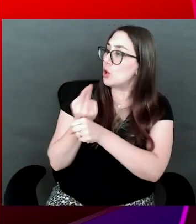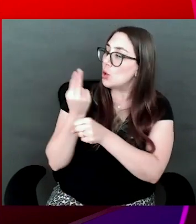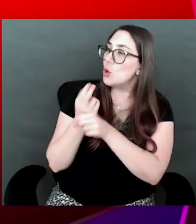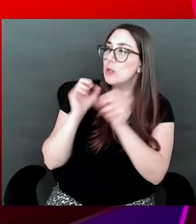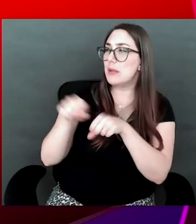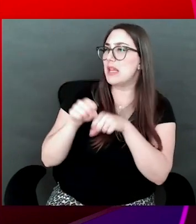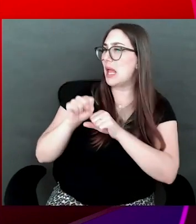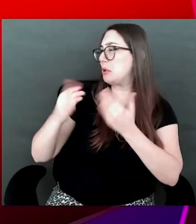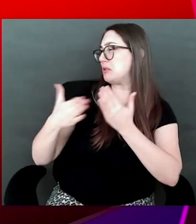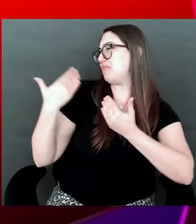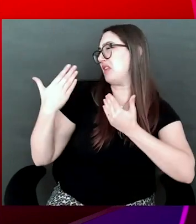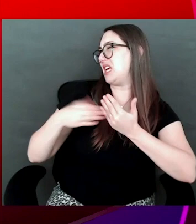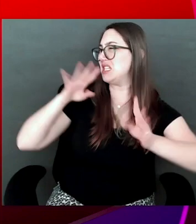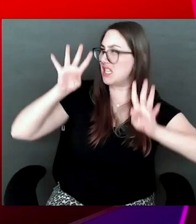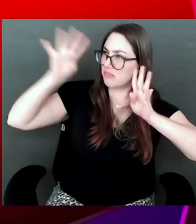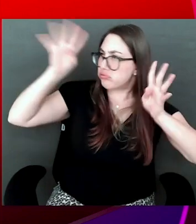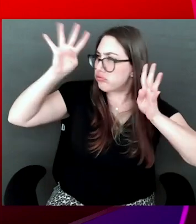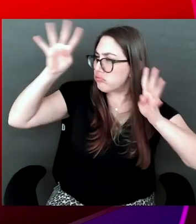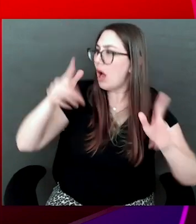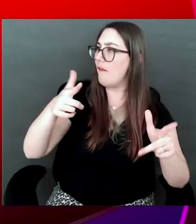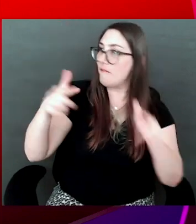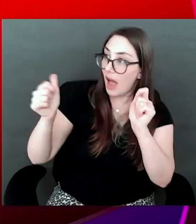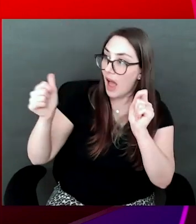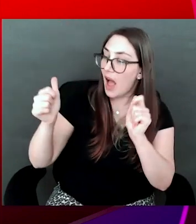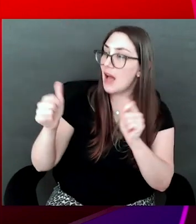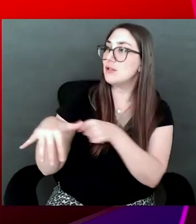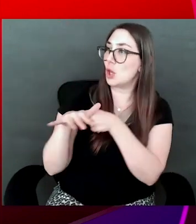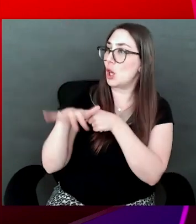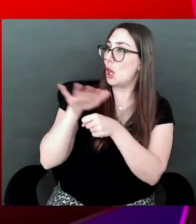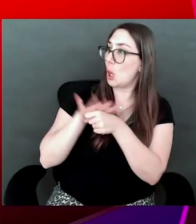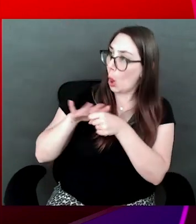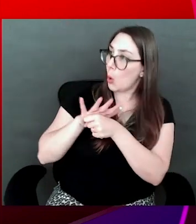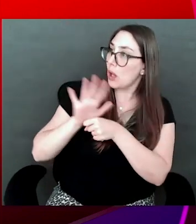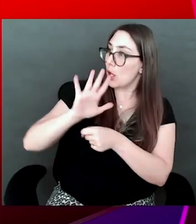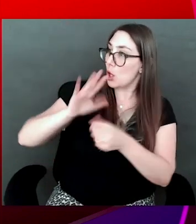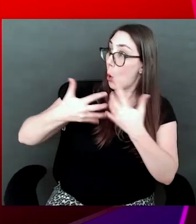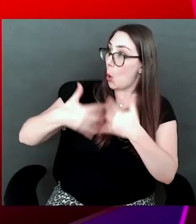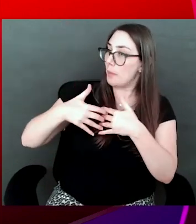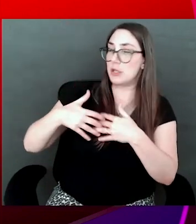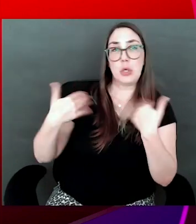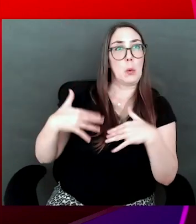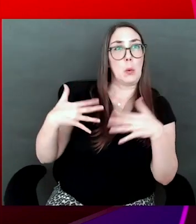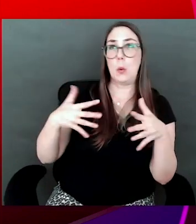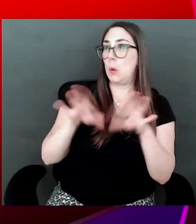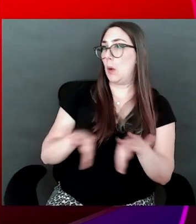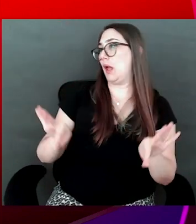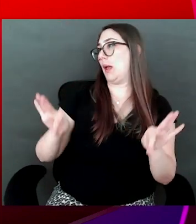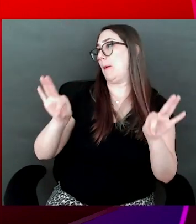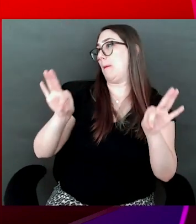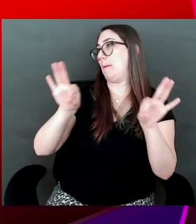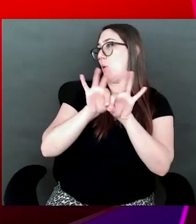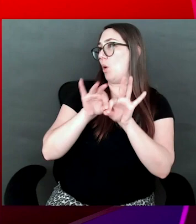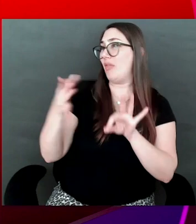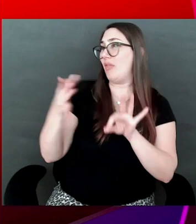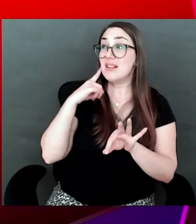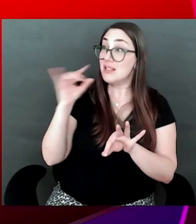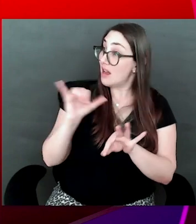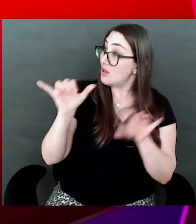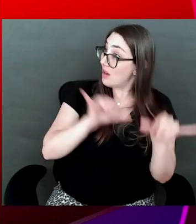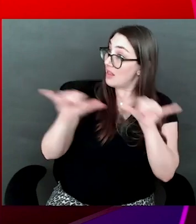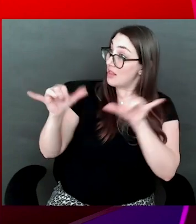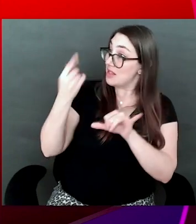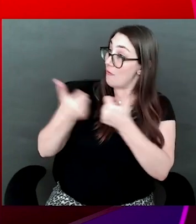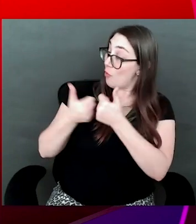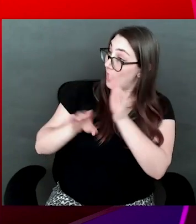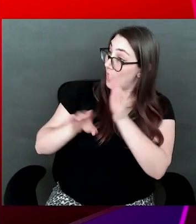iterate fast locally on your own machine is massively important there. Yes. Sounds like it's the same in game development world.